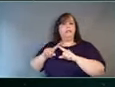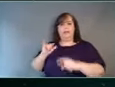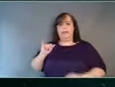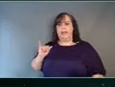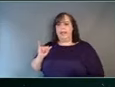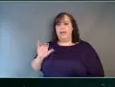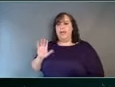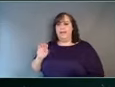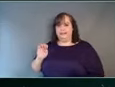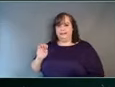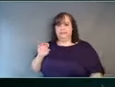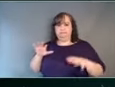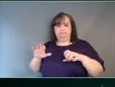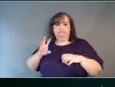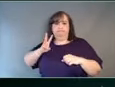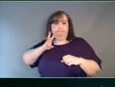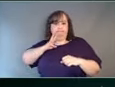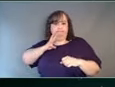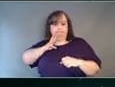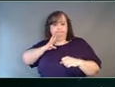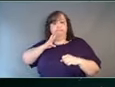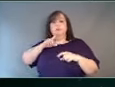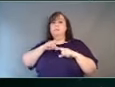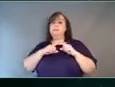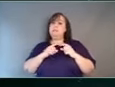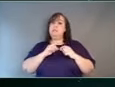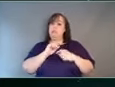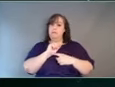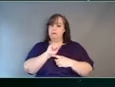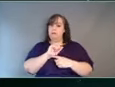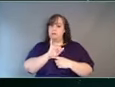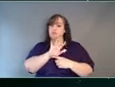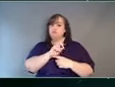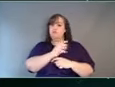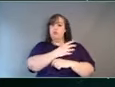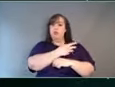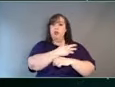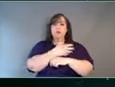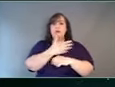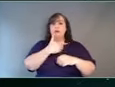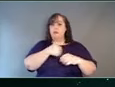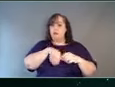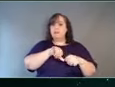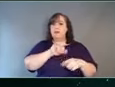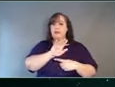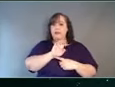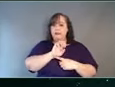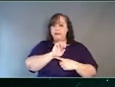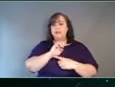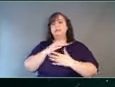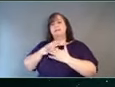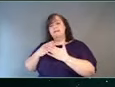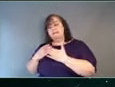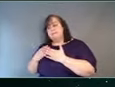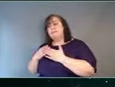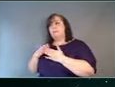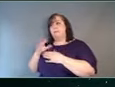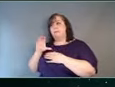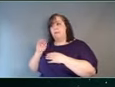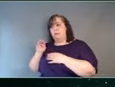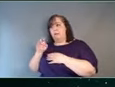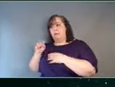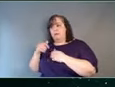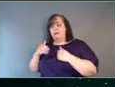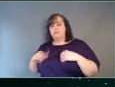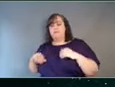there's some asteroids that have a little bit of icy material and vice versa with comets. And then, as